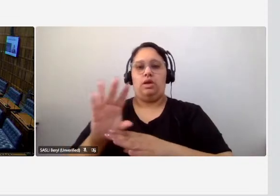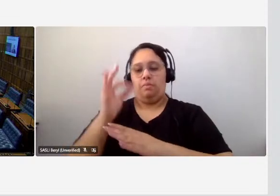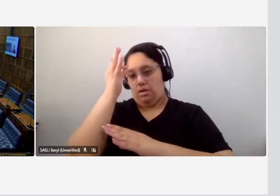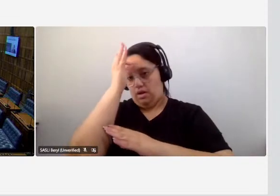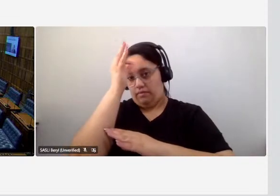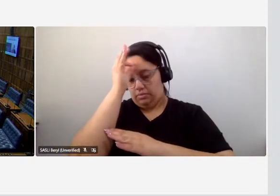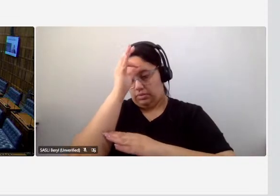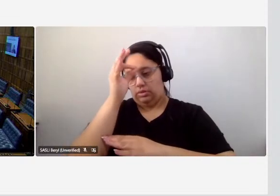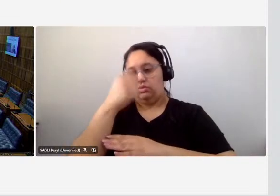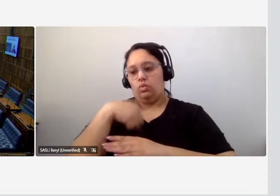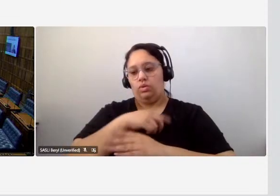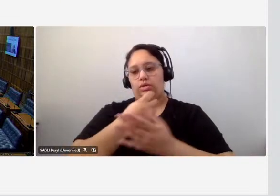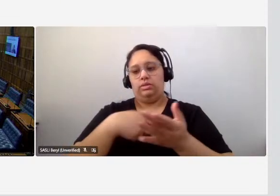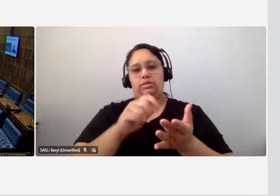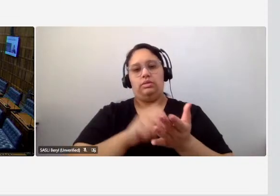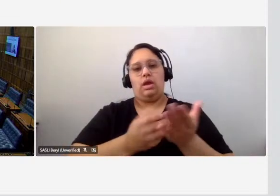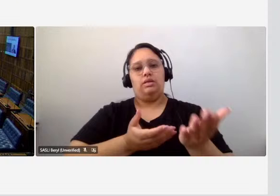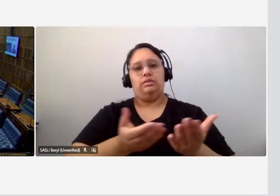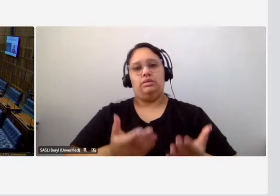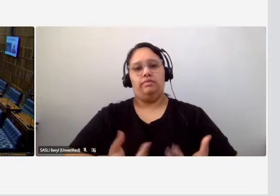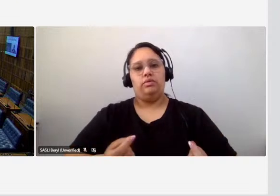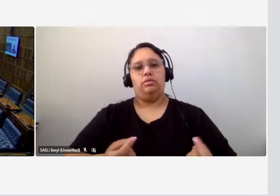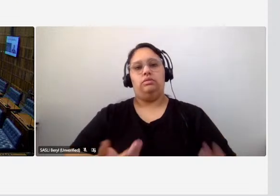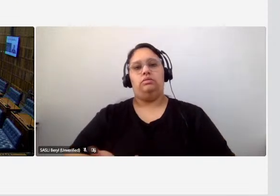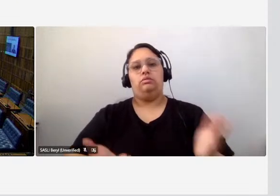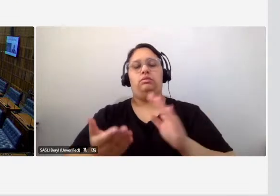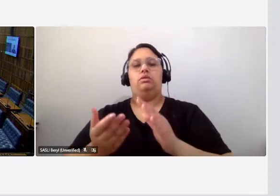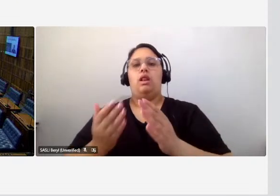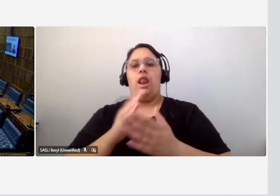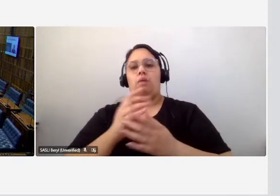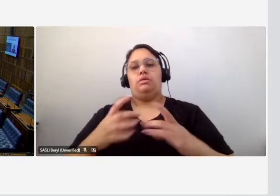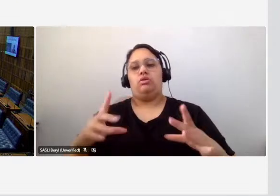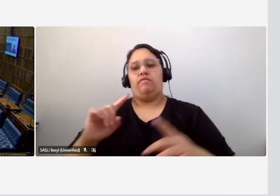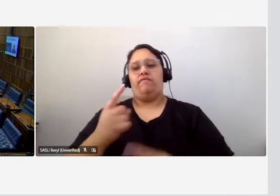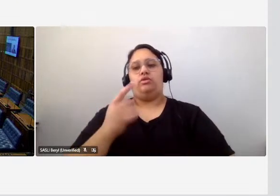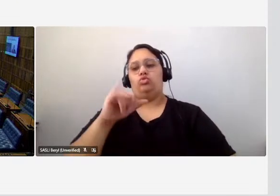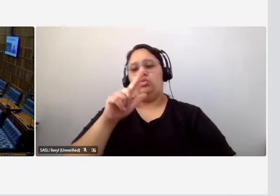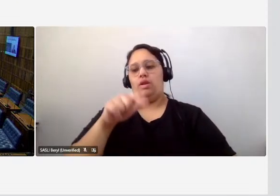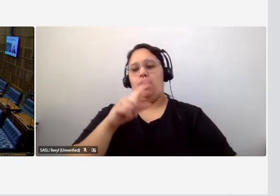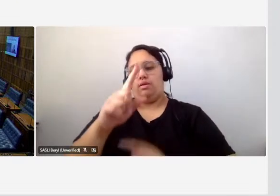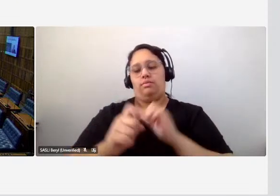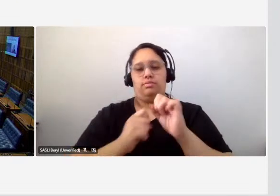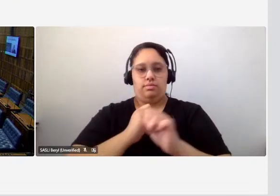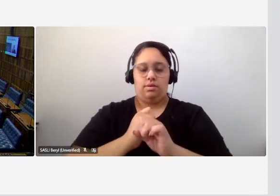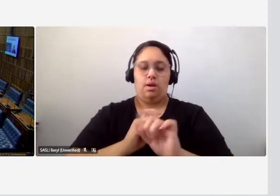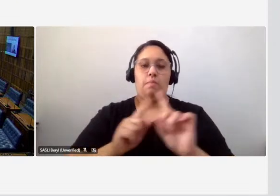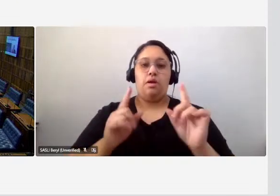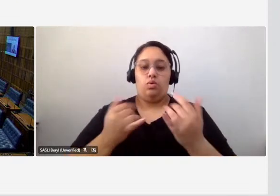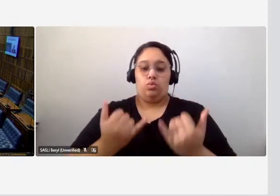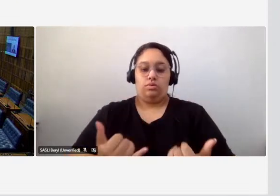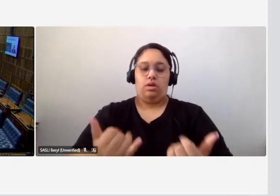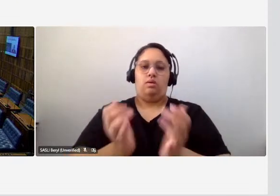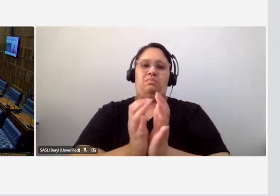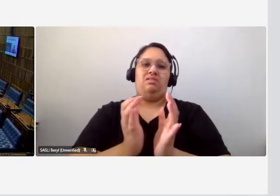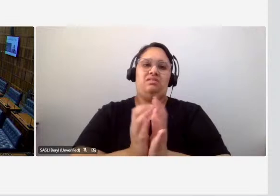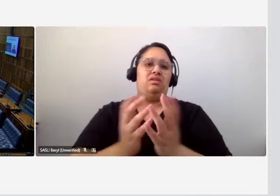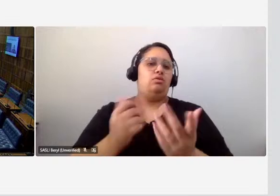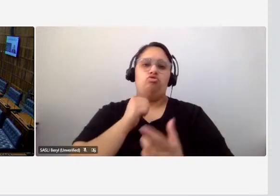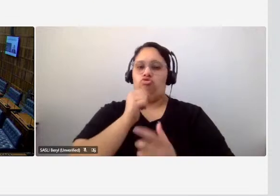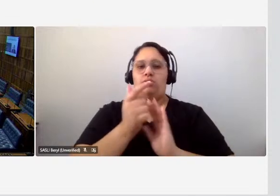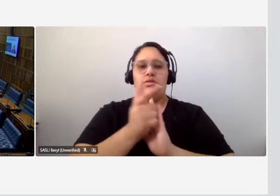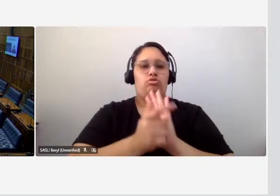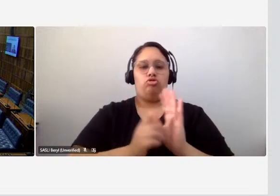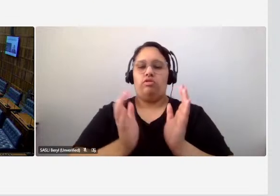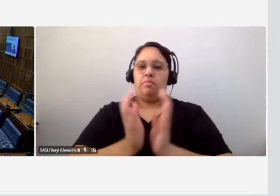government to assign this service to libraries starting the 1st of July next year. However, today's meeting is obviously not the